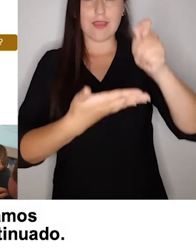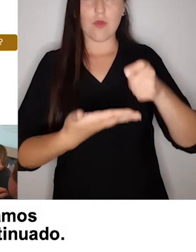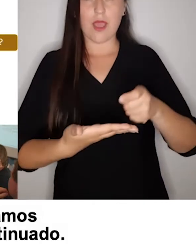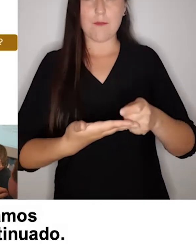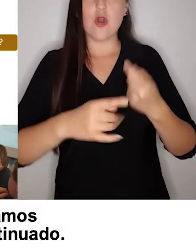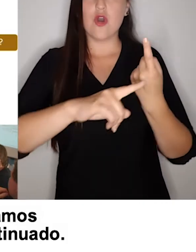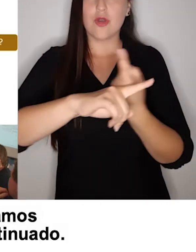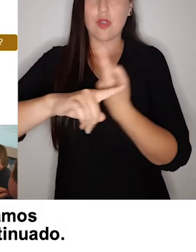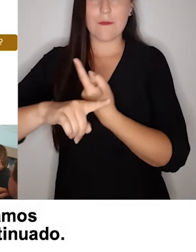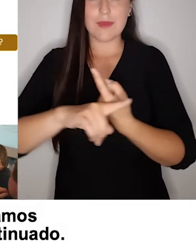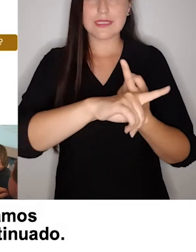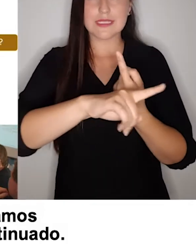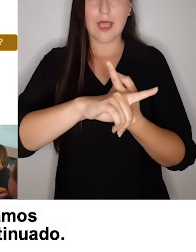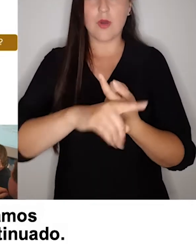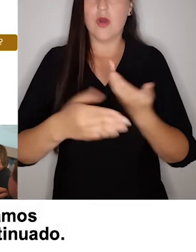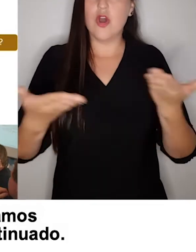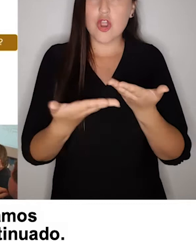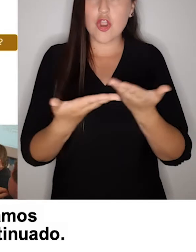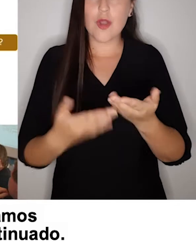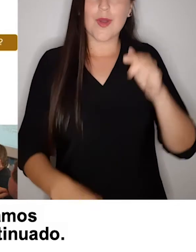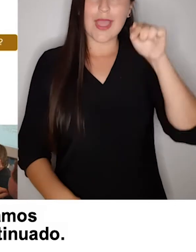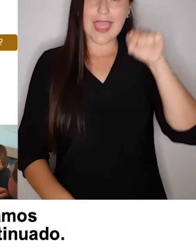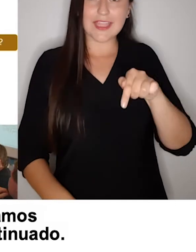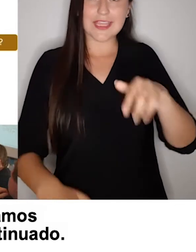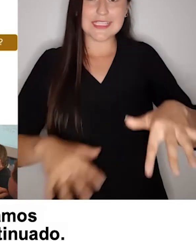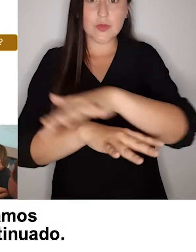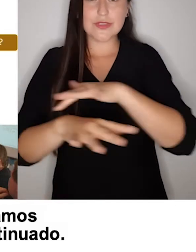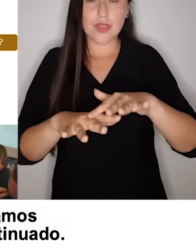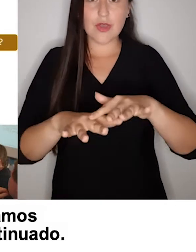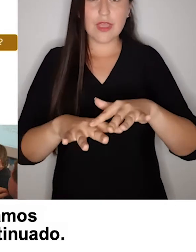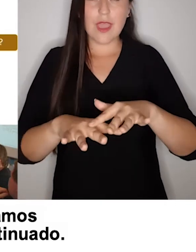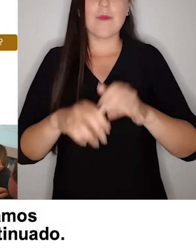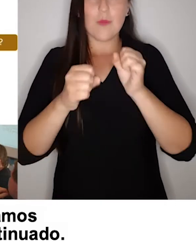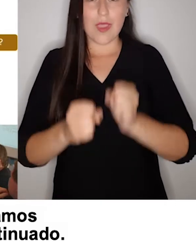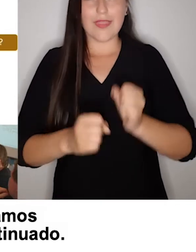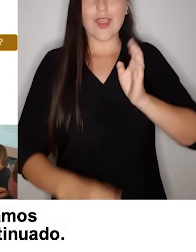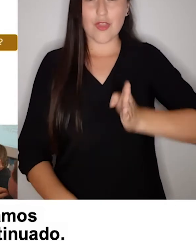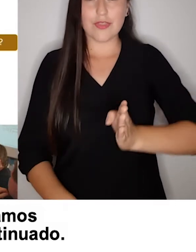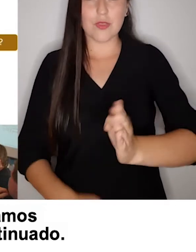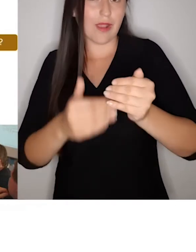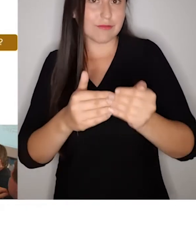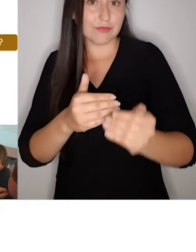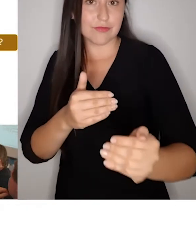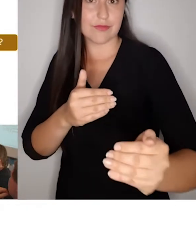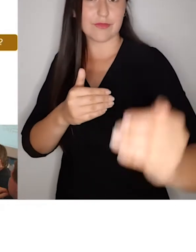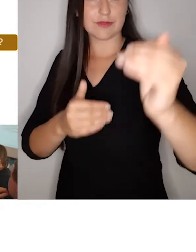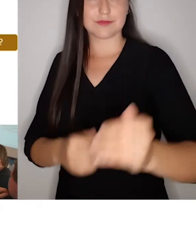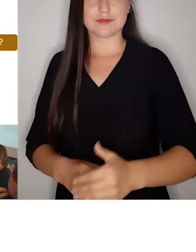evaluate and talk about how this cycle can be continued.